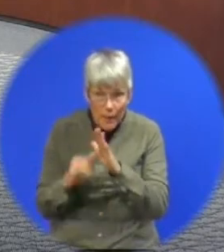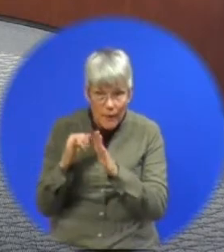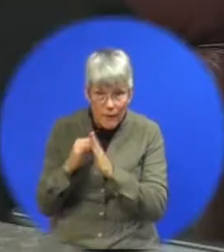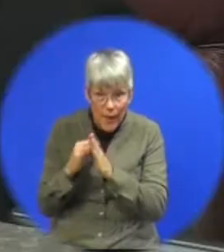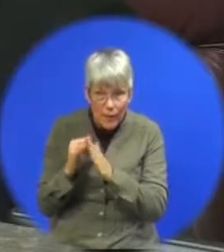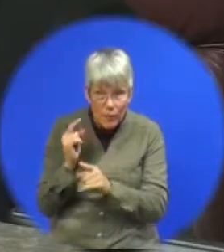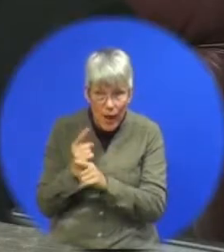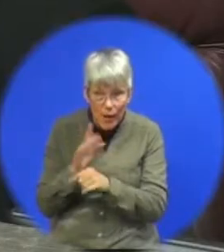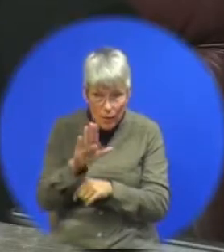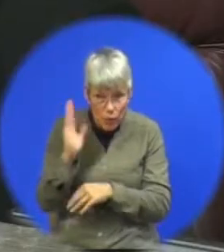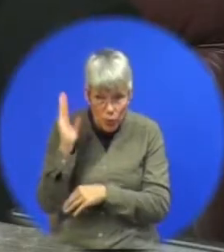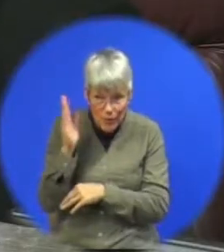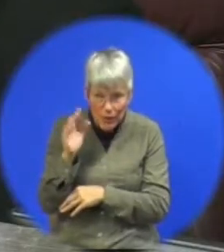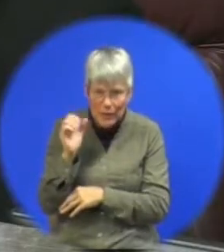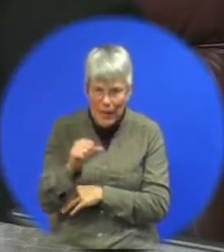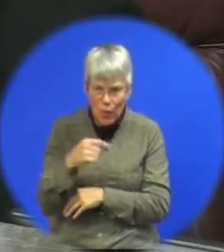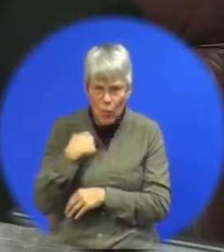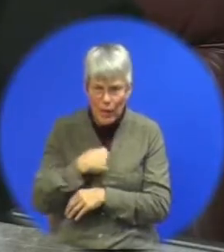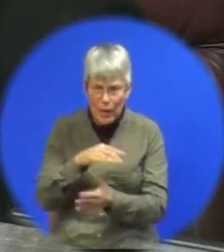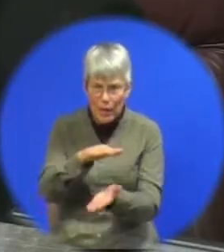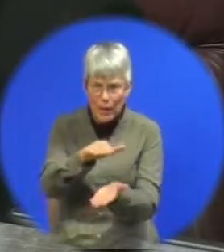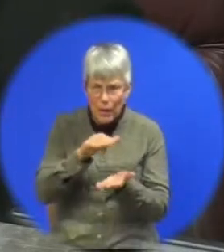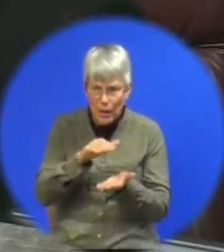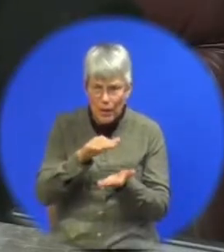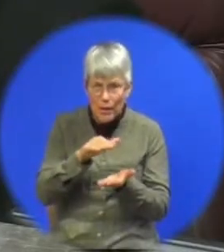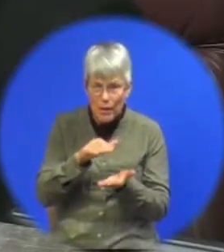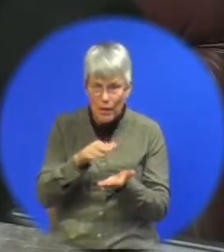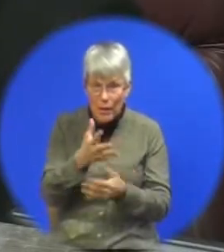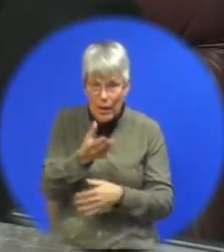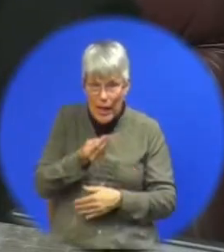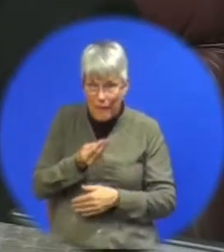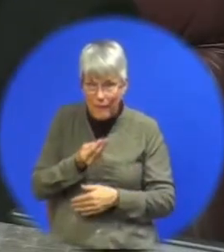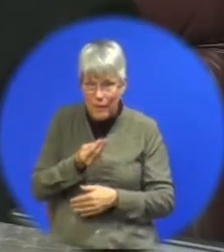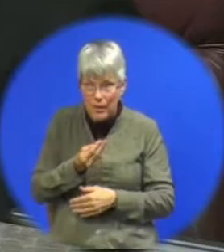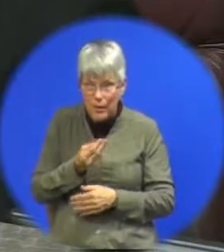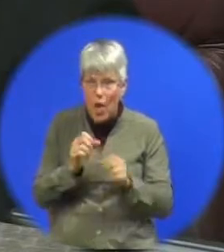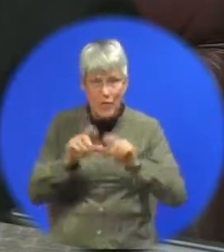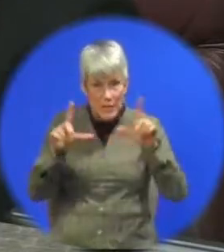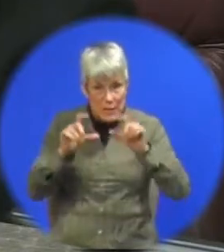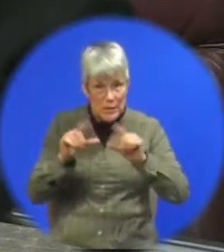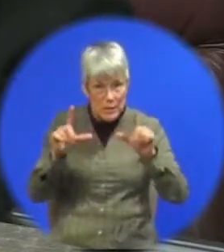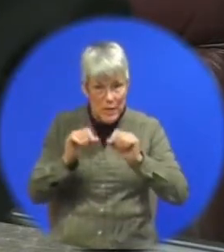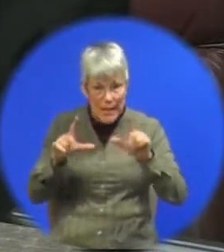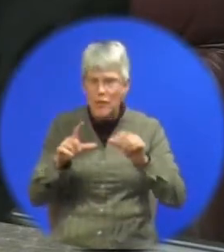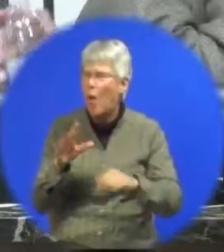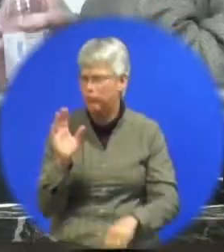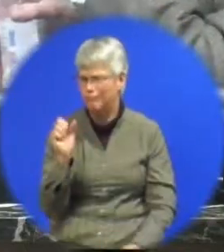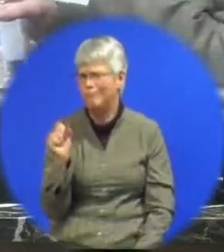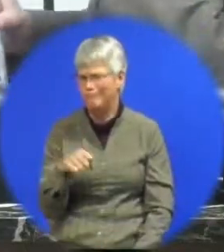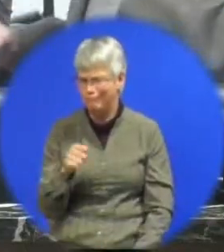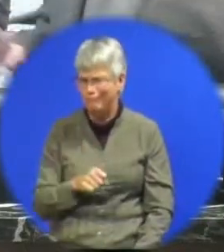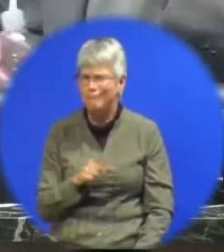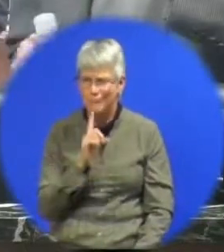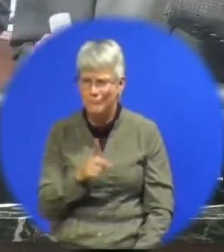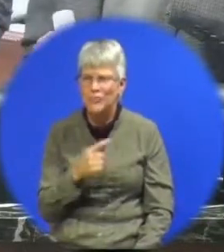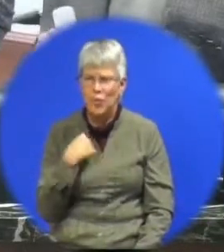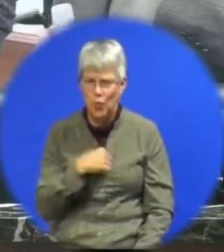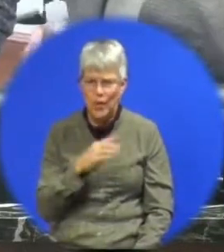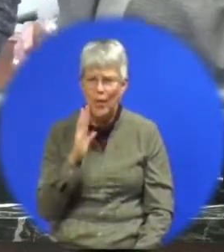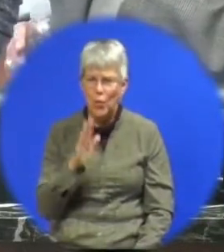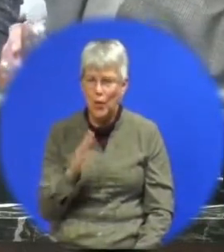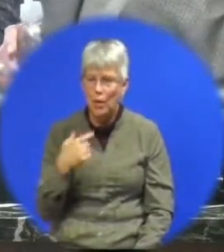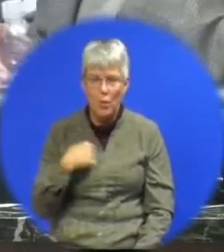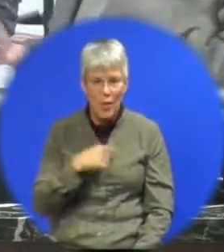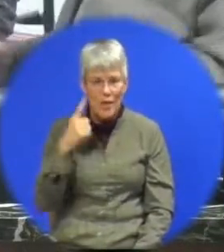the presentation, can we have one at City Hall? The slides? Sure. Yes. You bet. Okay. Yeah. We thought we had emailed